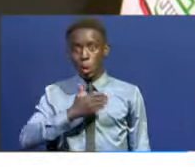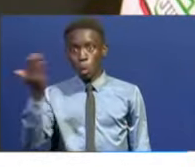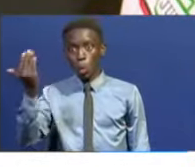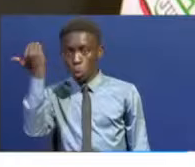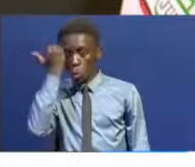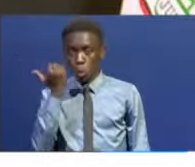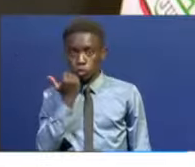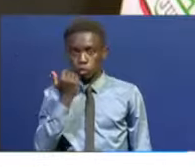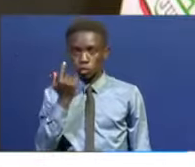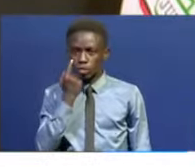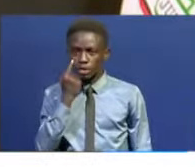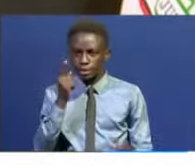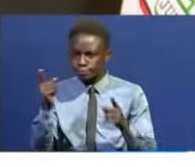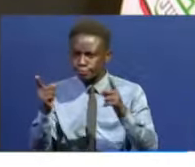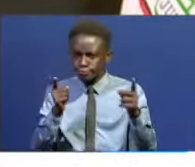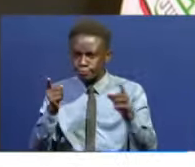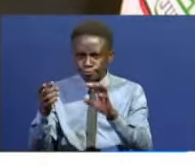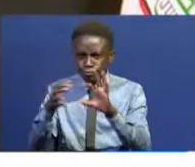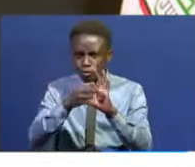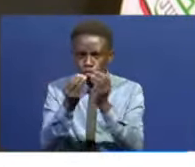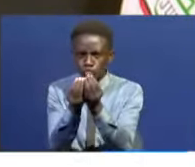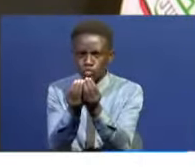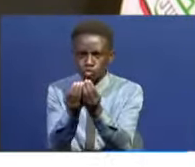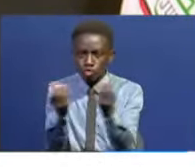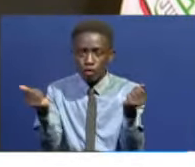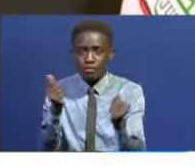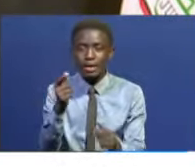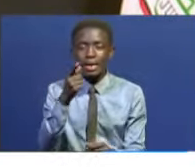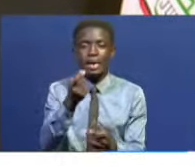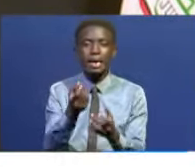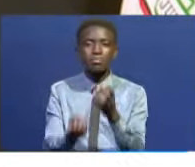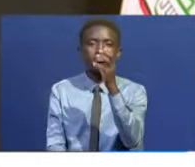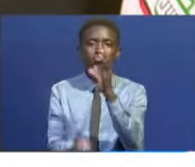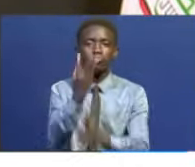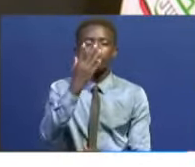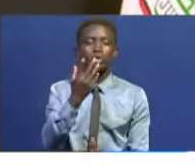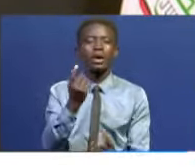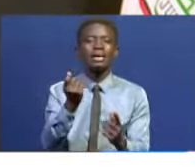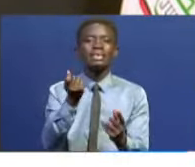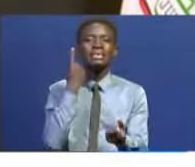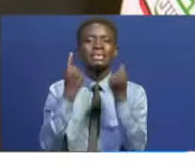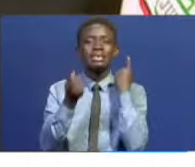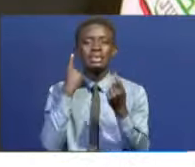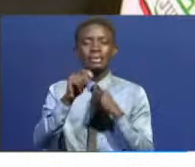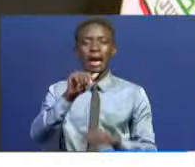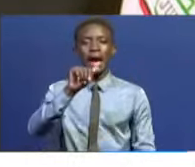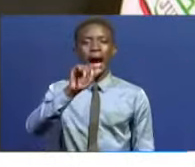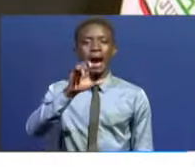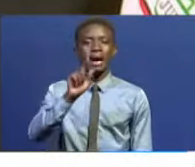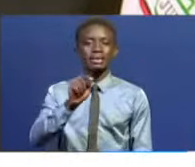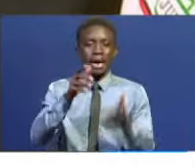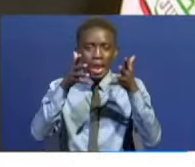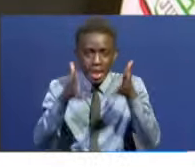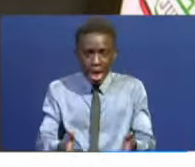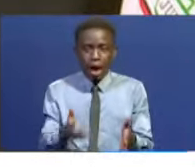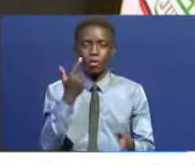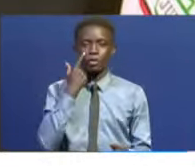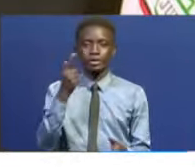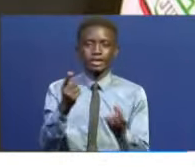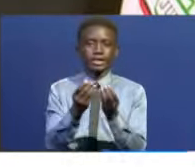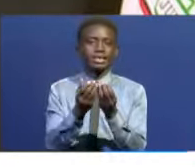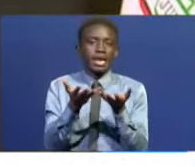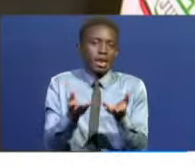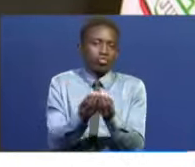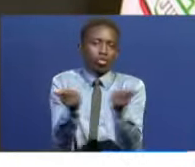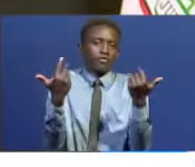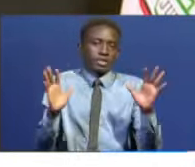the operation of the Tea Act. As a result, the Tea Act now is in operation. The president never mandated me